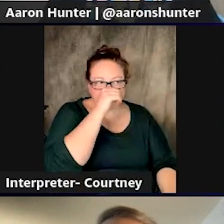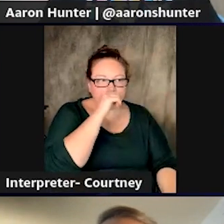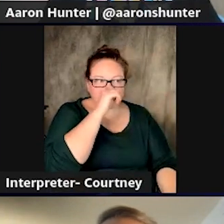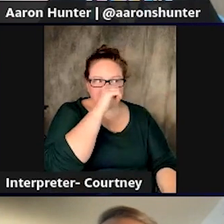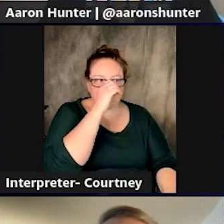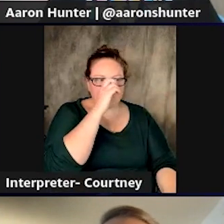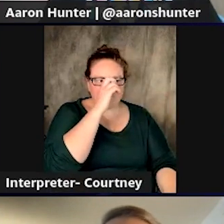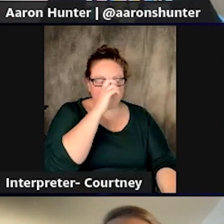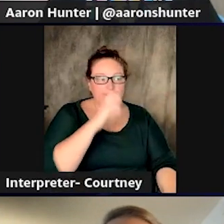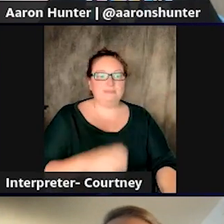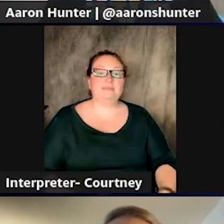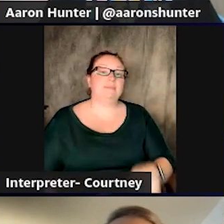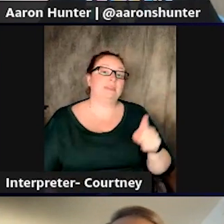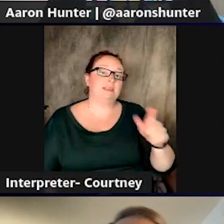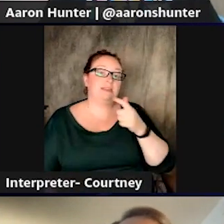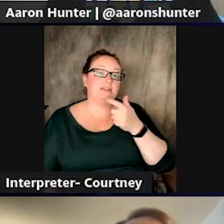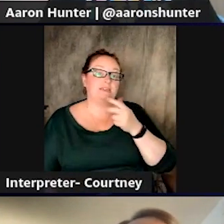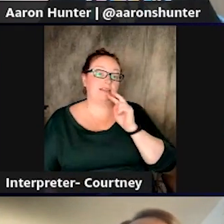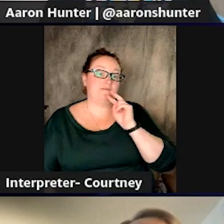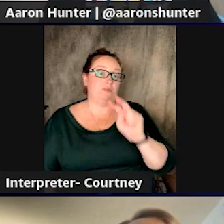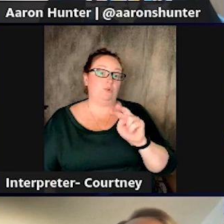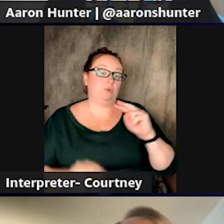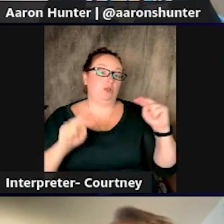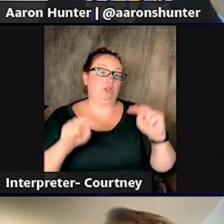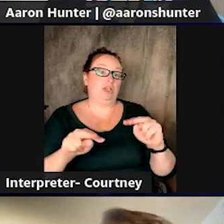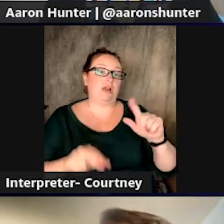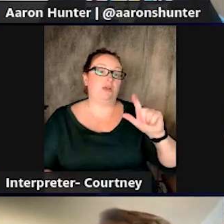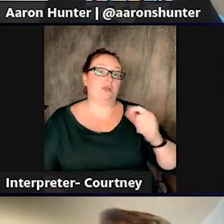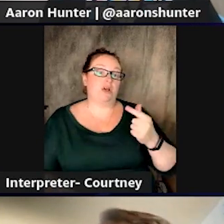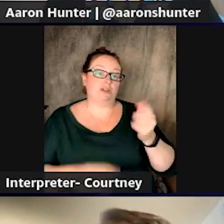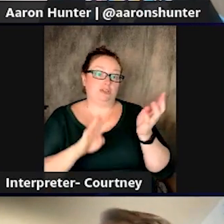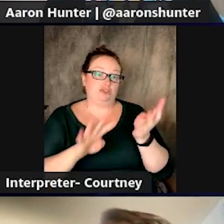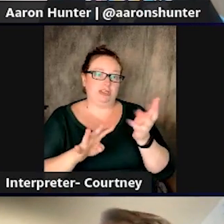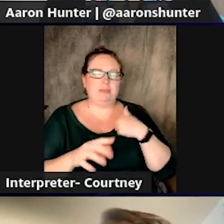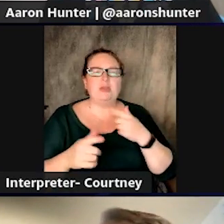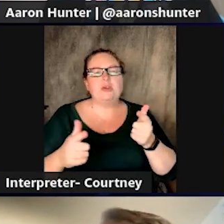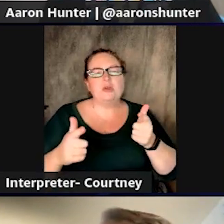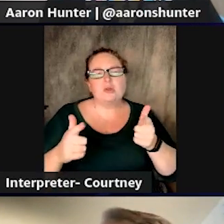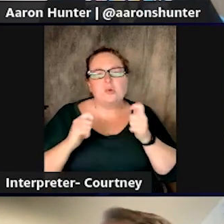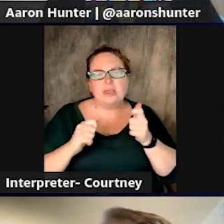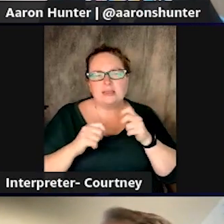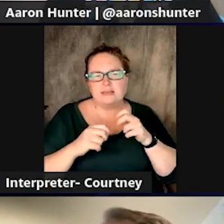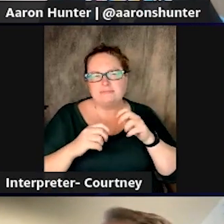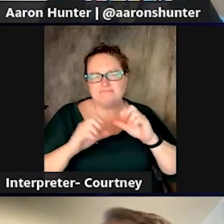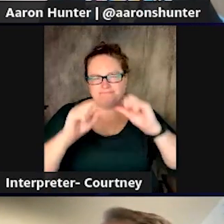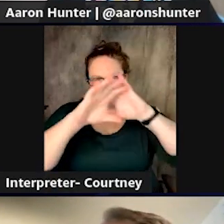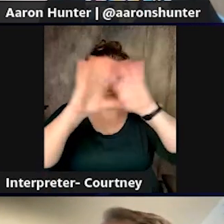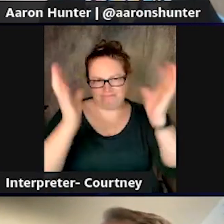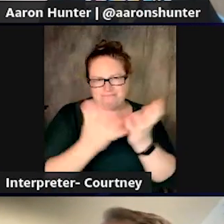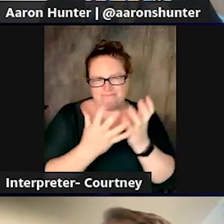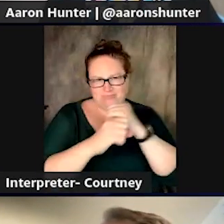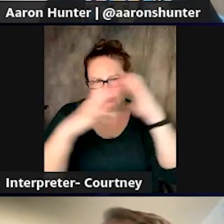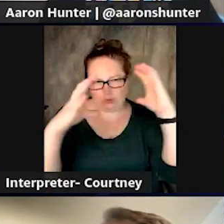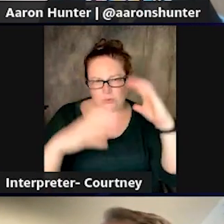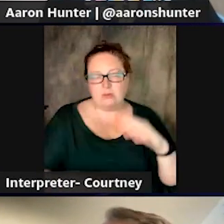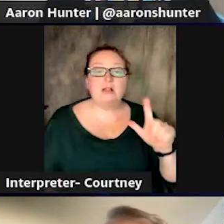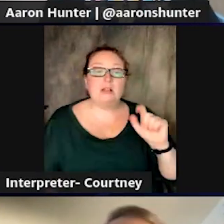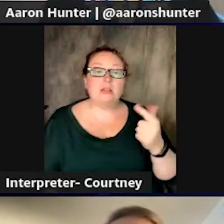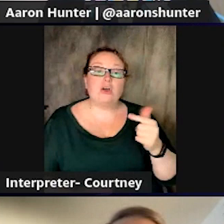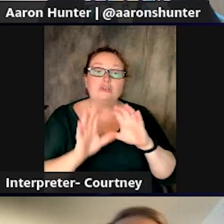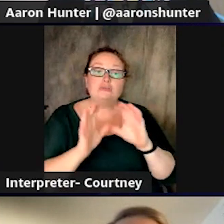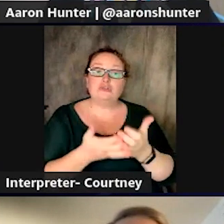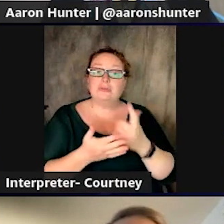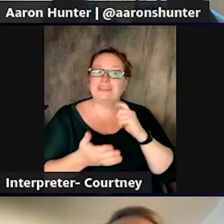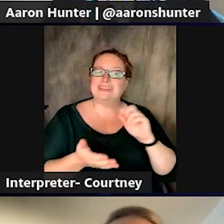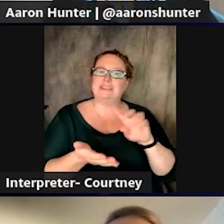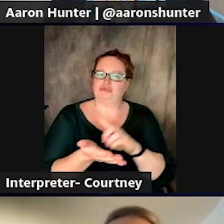In this view, we'll look at our log stream. So just a quick hierarchical view. So you can think of a log group as a directory